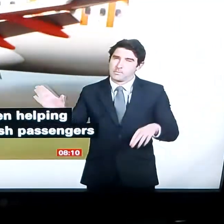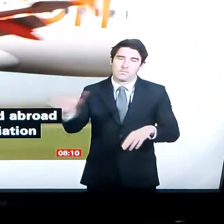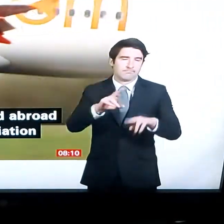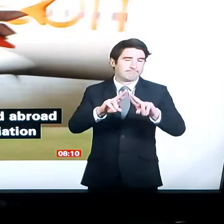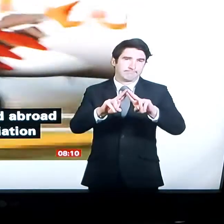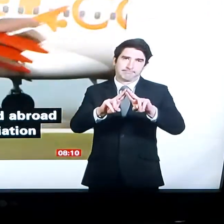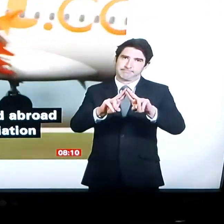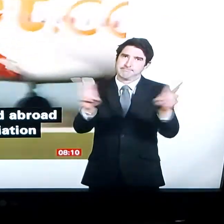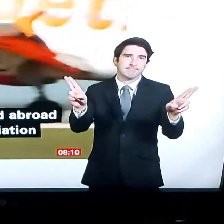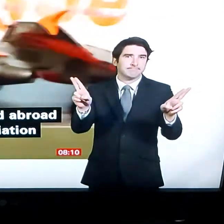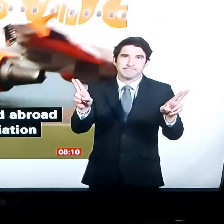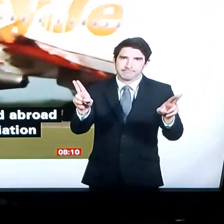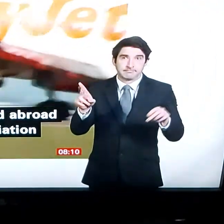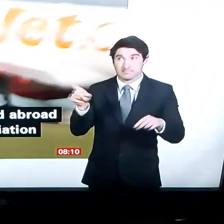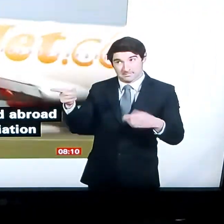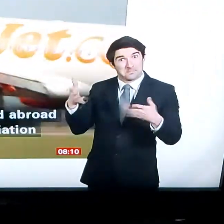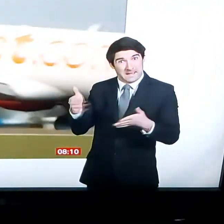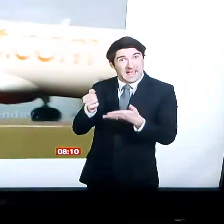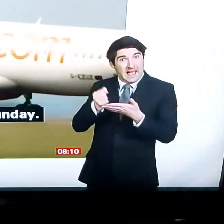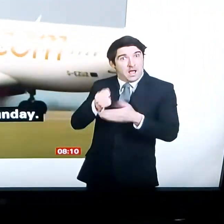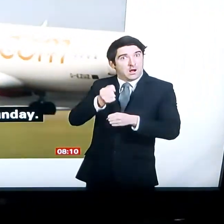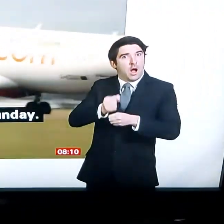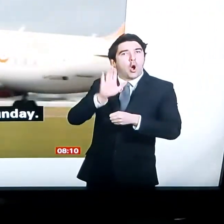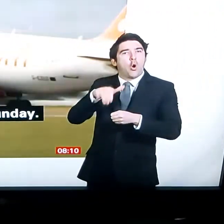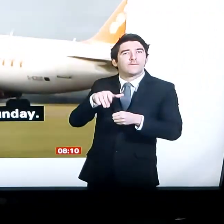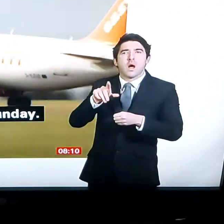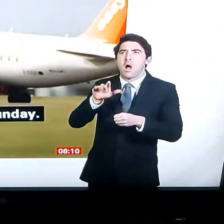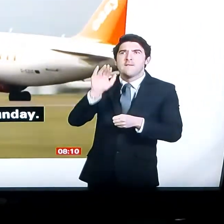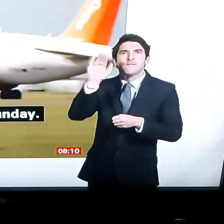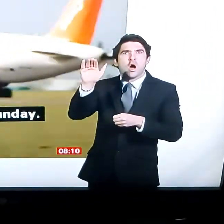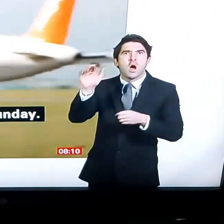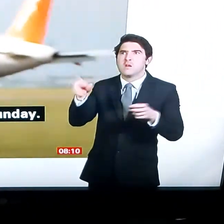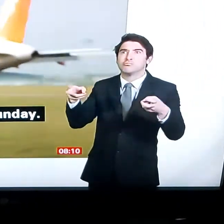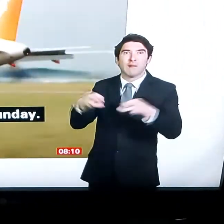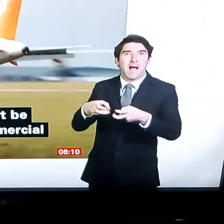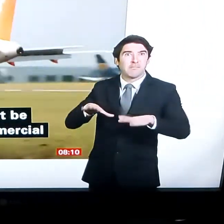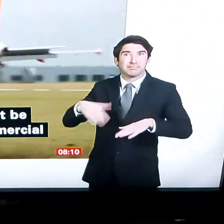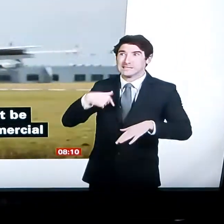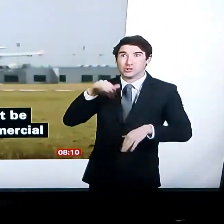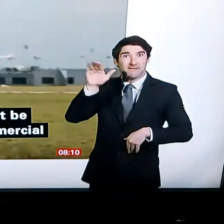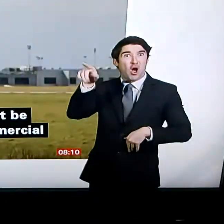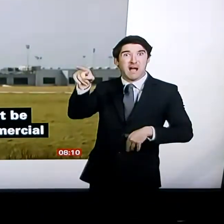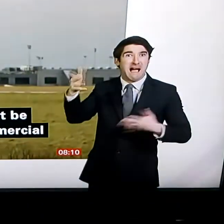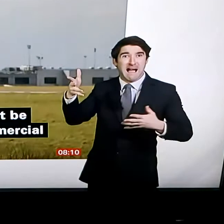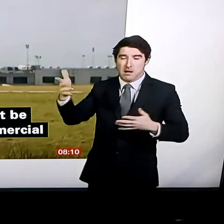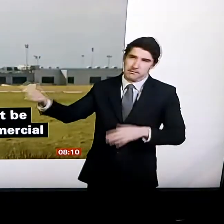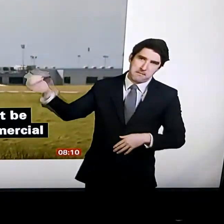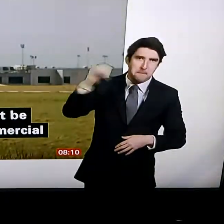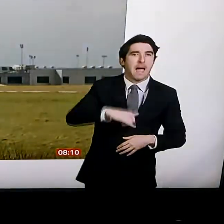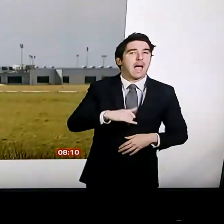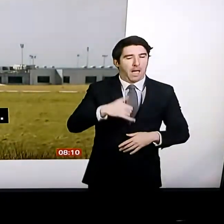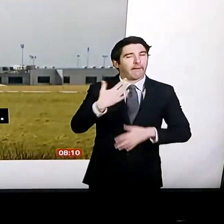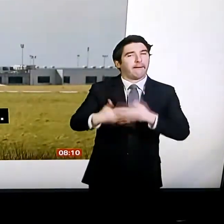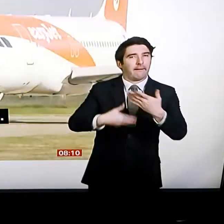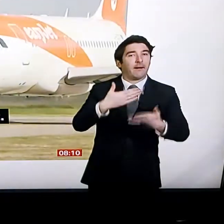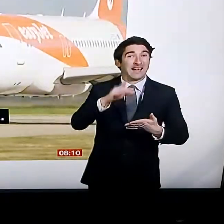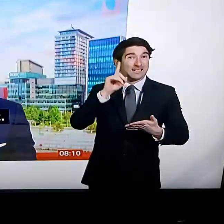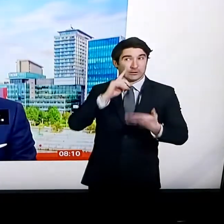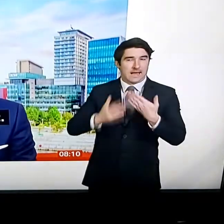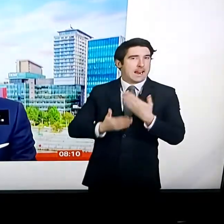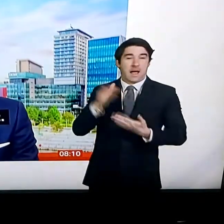the last repatriation flight landed yesterday. EasyJet says it can't be certain when commercial flights will